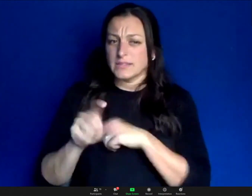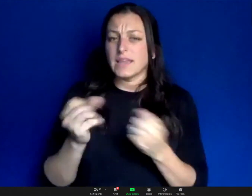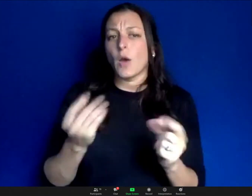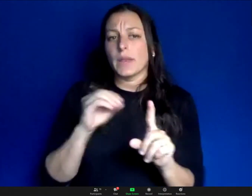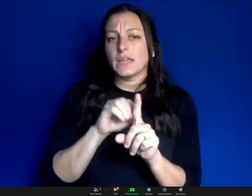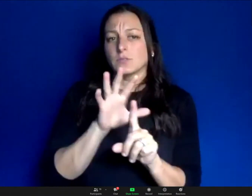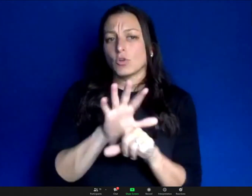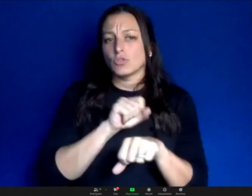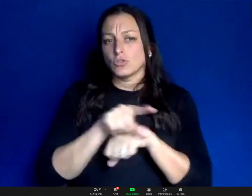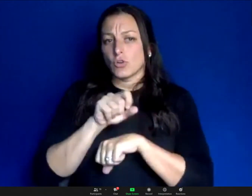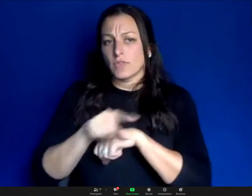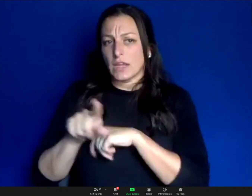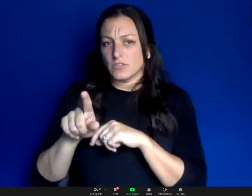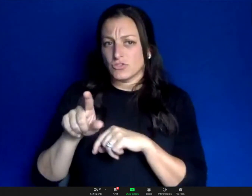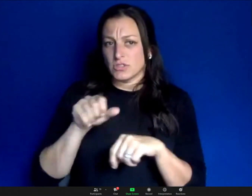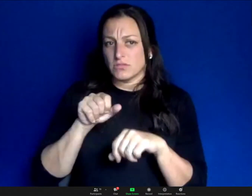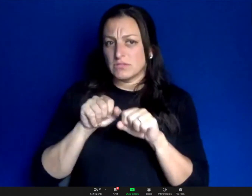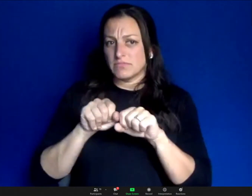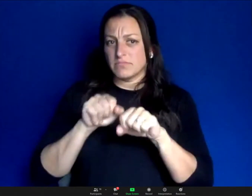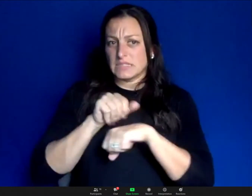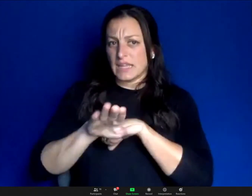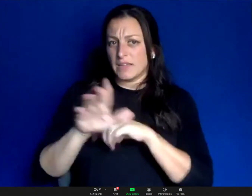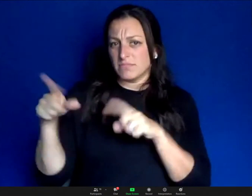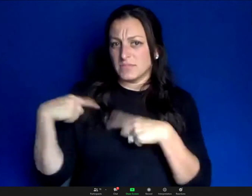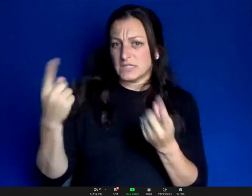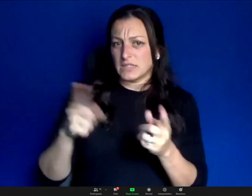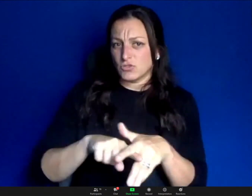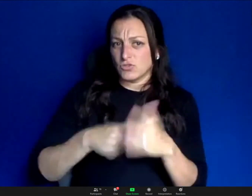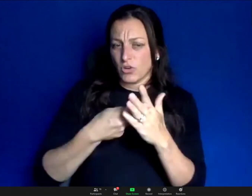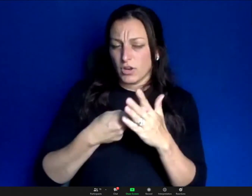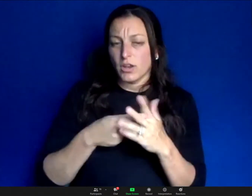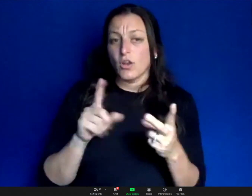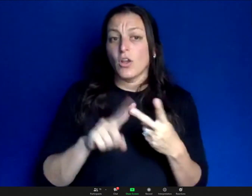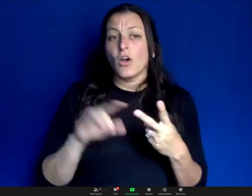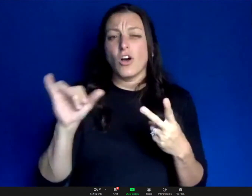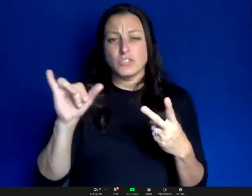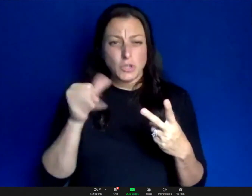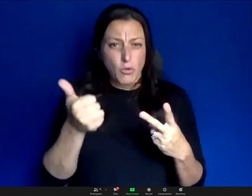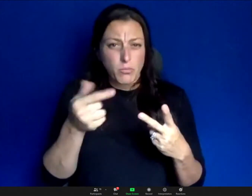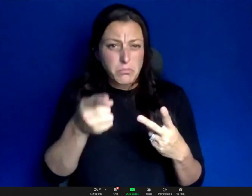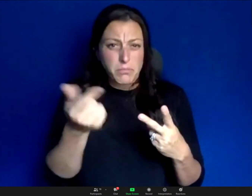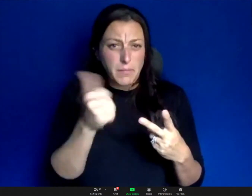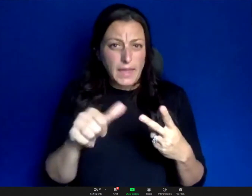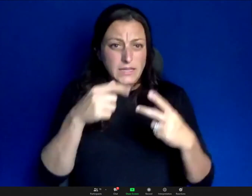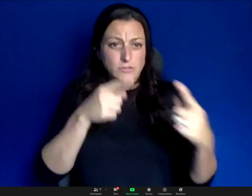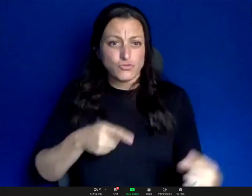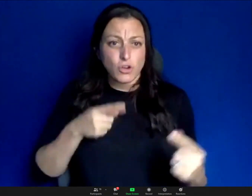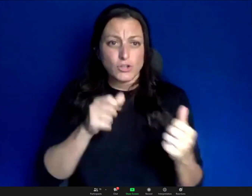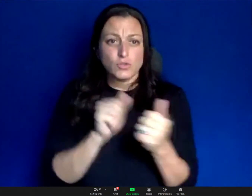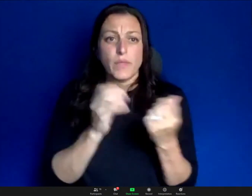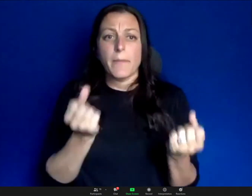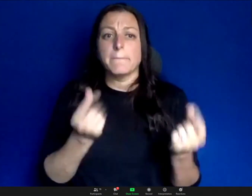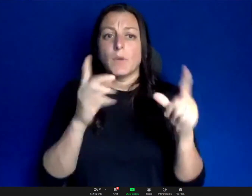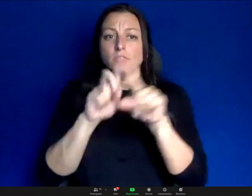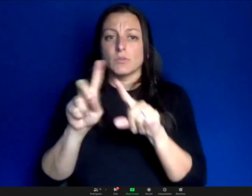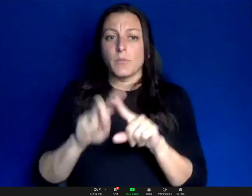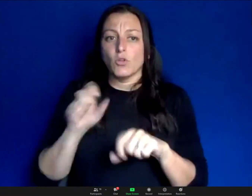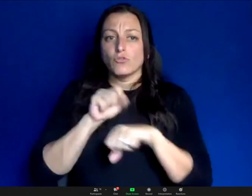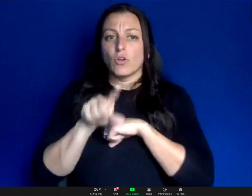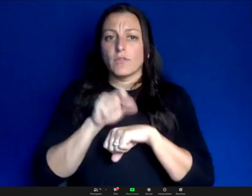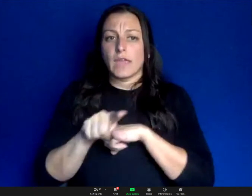notifications have been sent since it started, and also if you've had any problems with multiple notifications being sent in